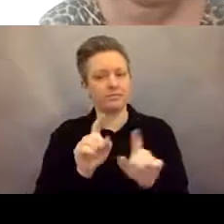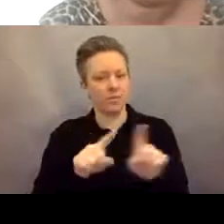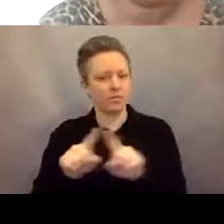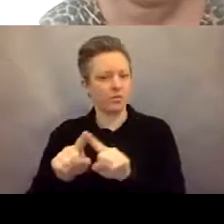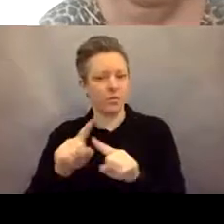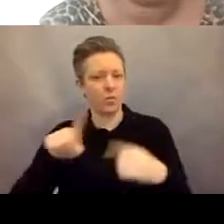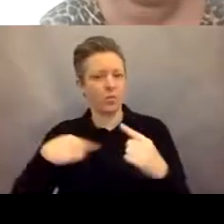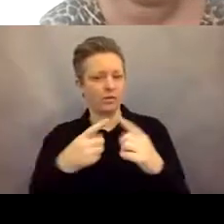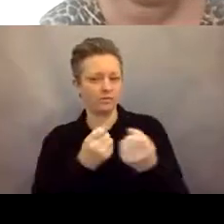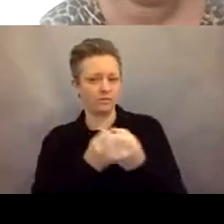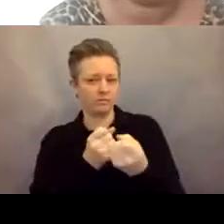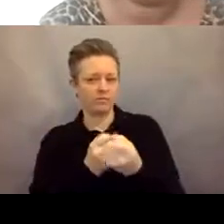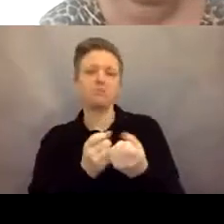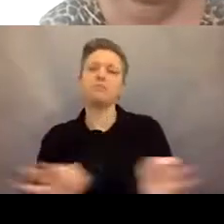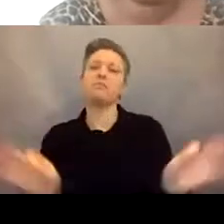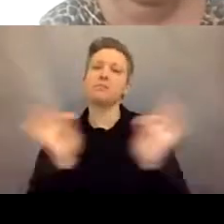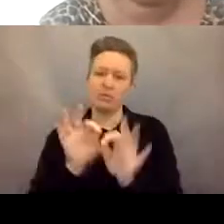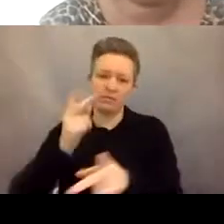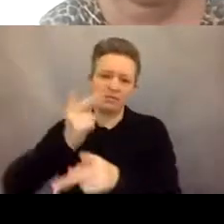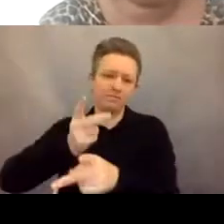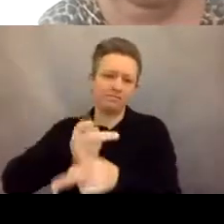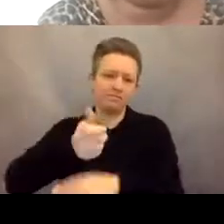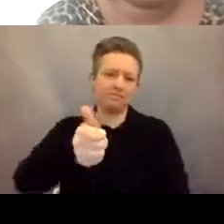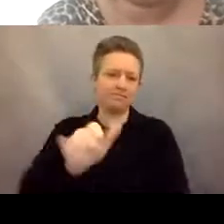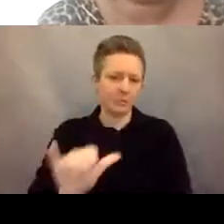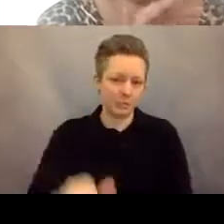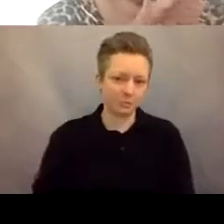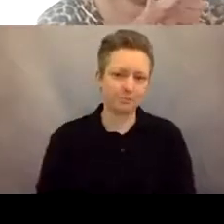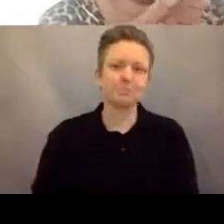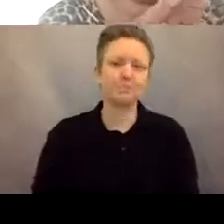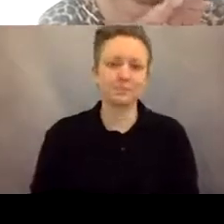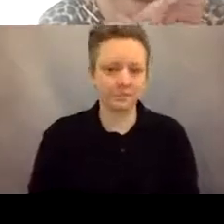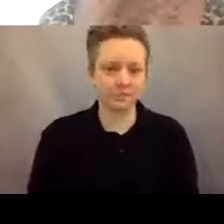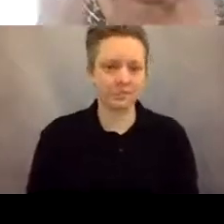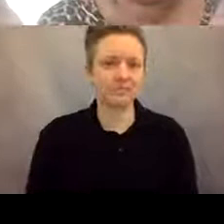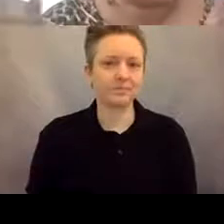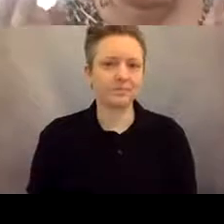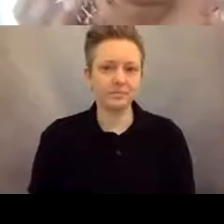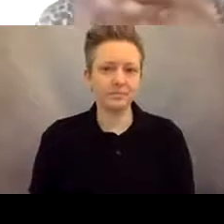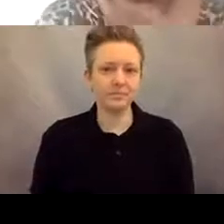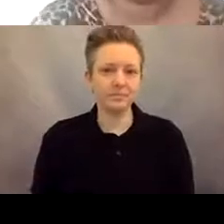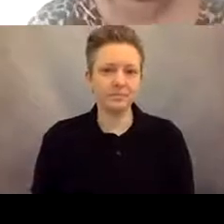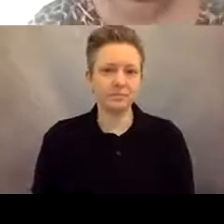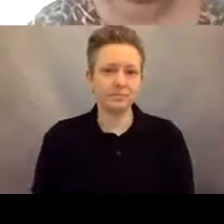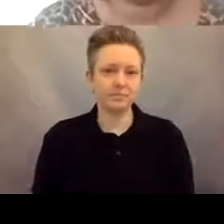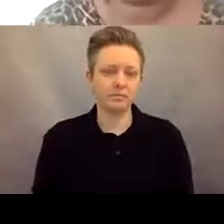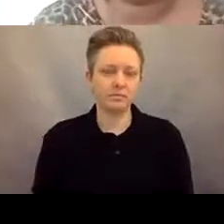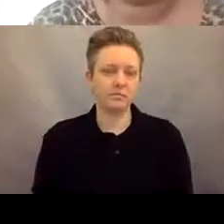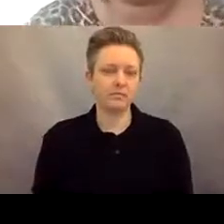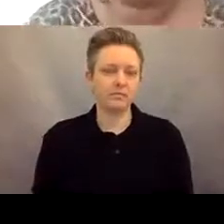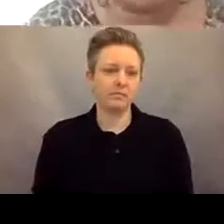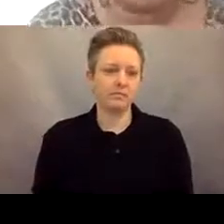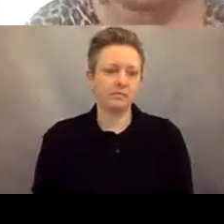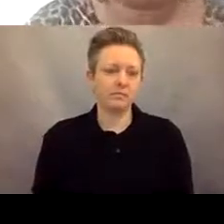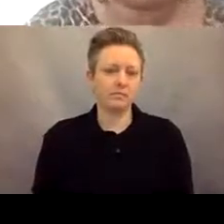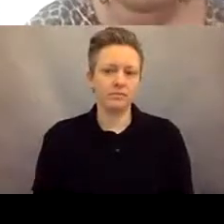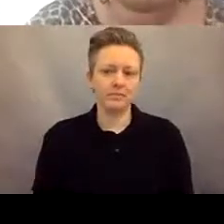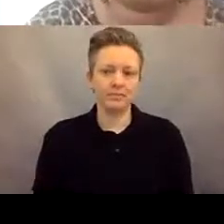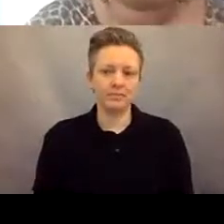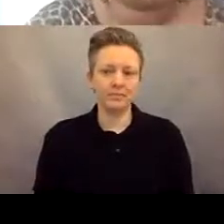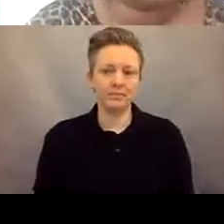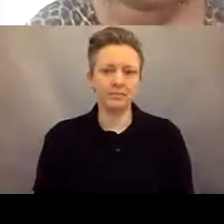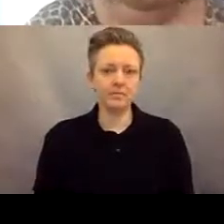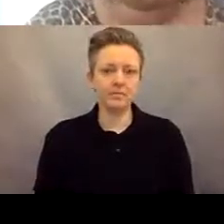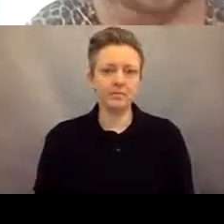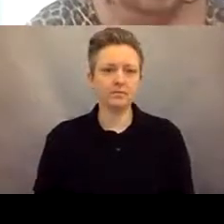and do that self-care work as well. And some strategies that are useful to think